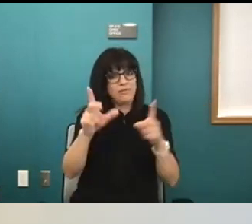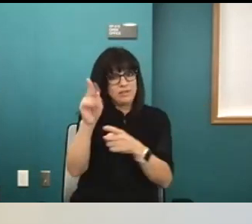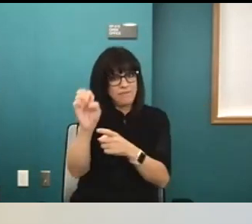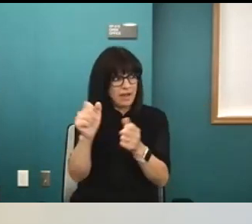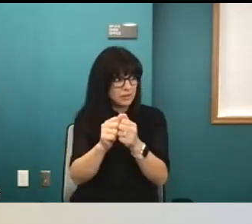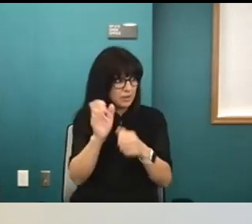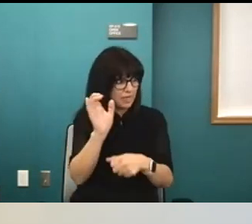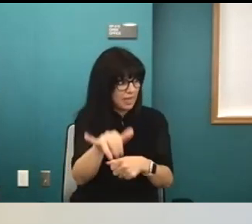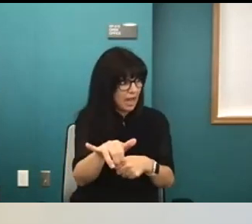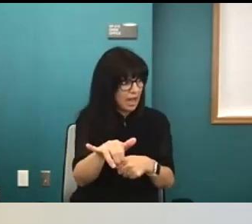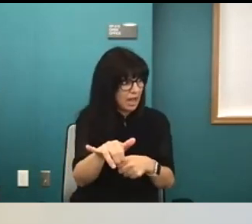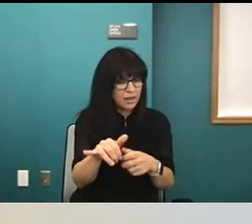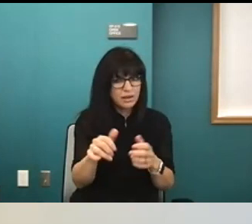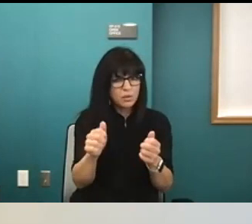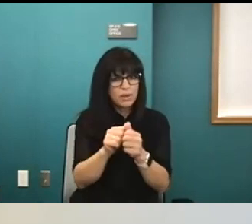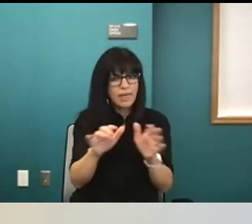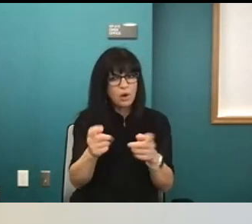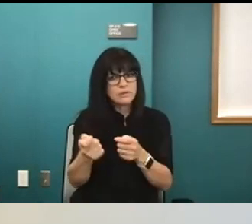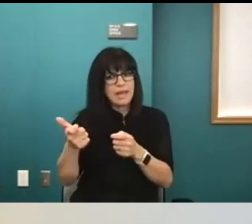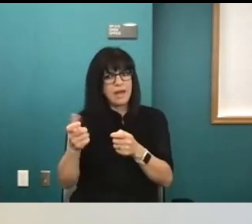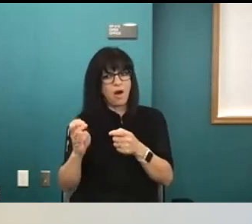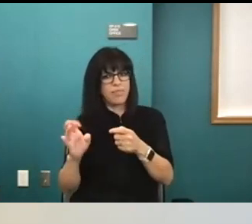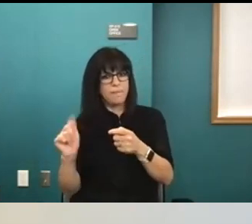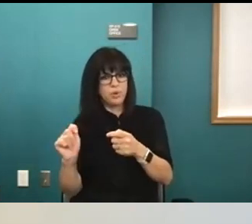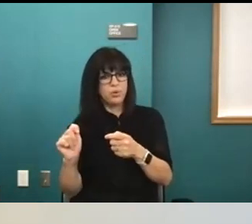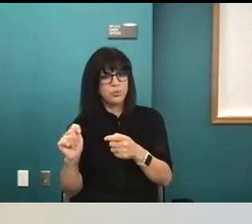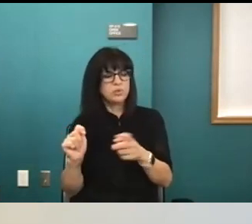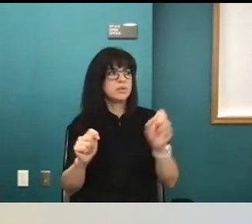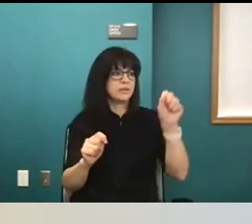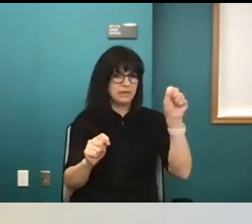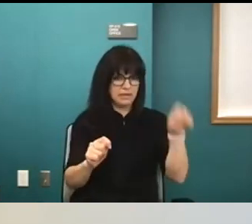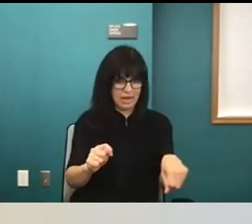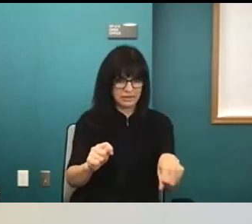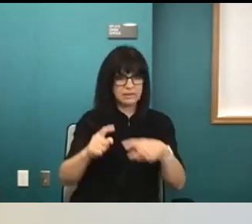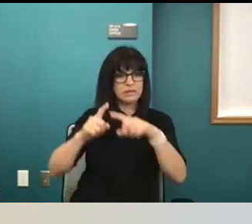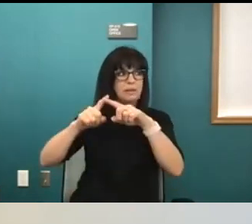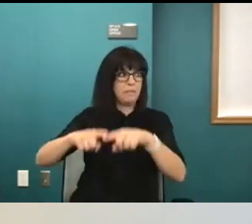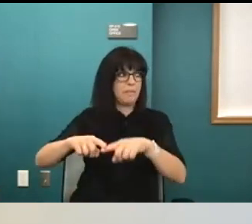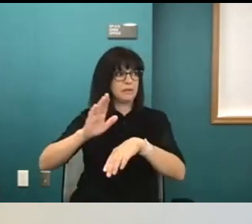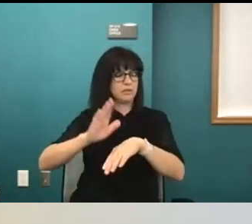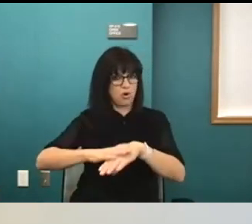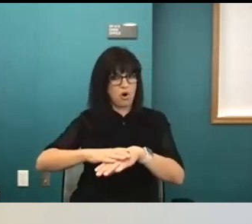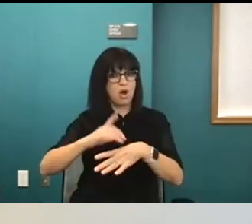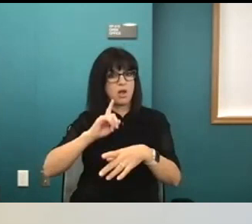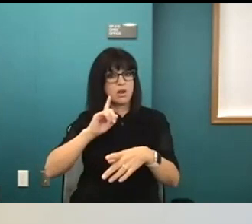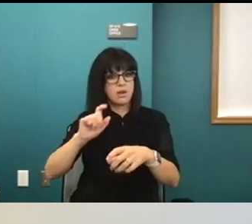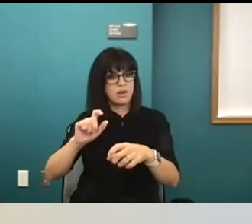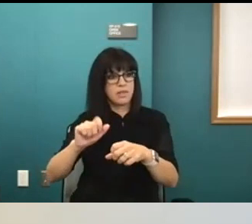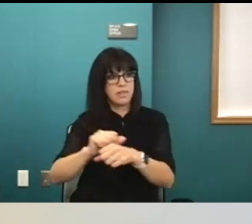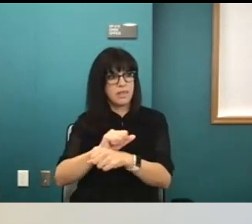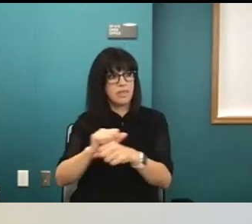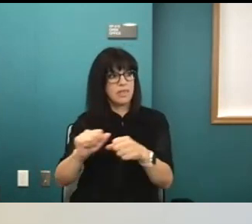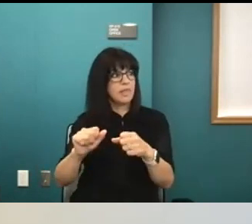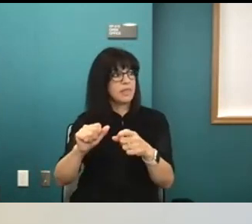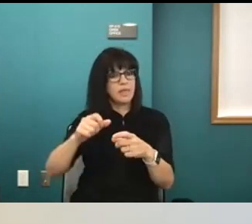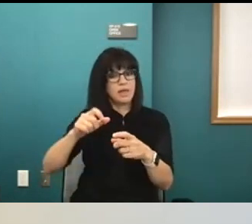boot without taking the boot off? Yeah, that would all be reliant upon the actual the